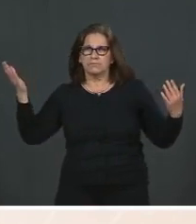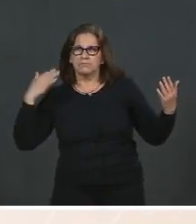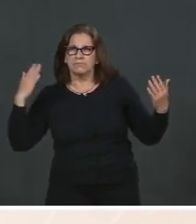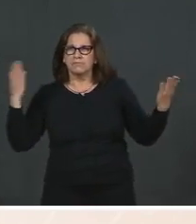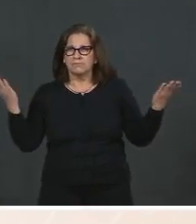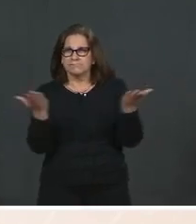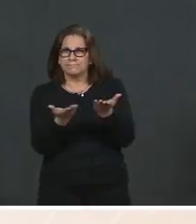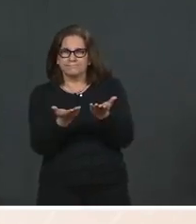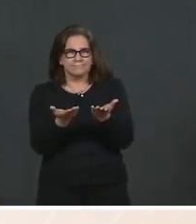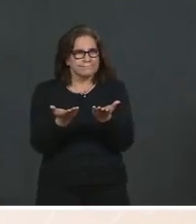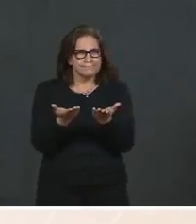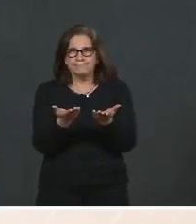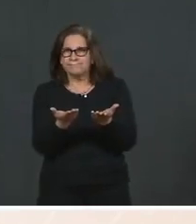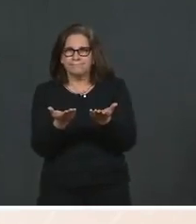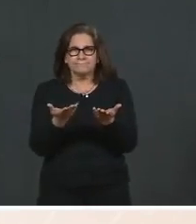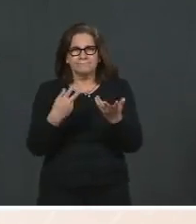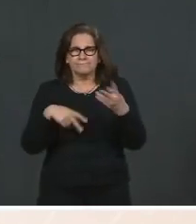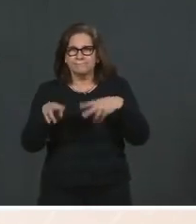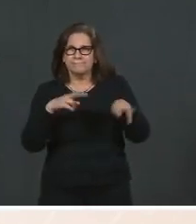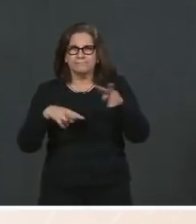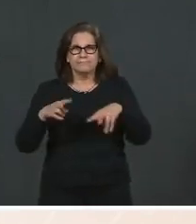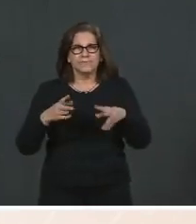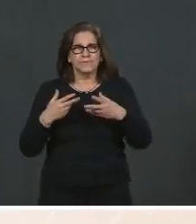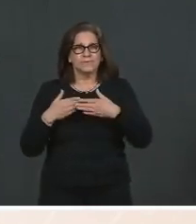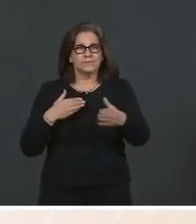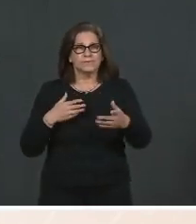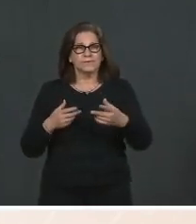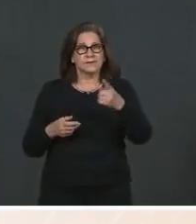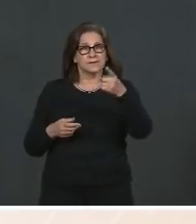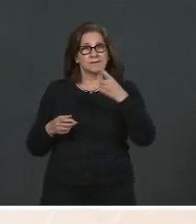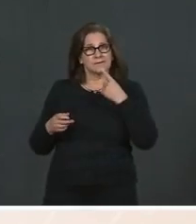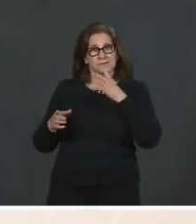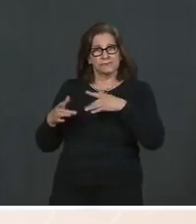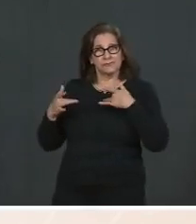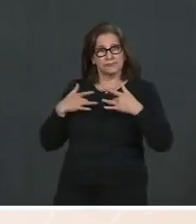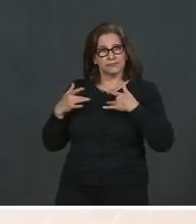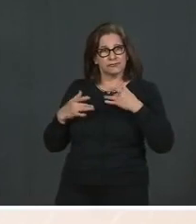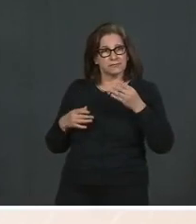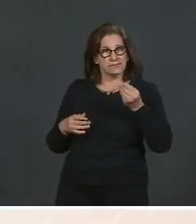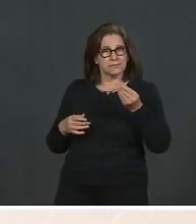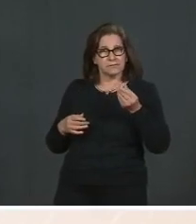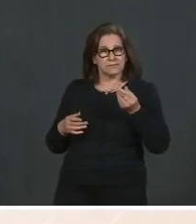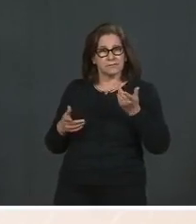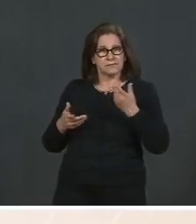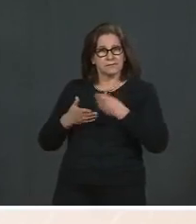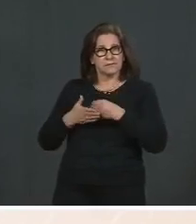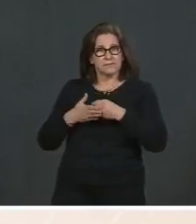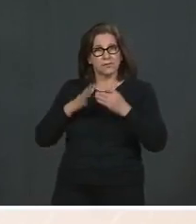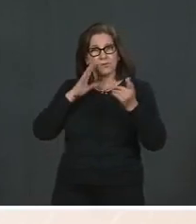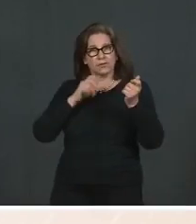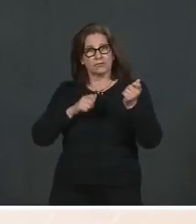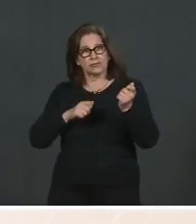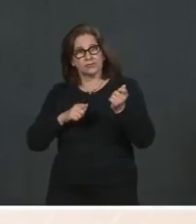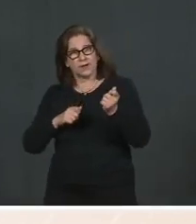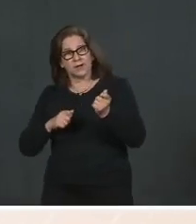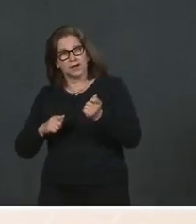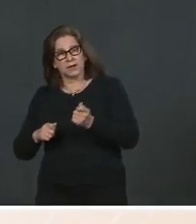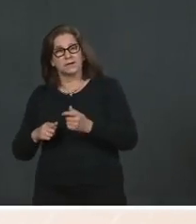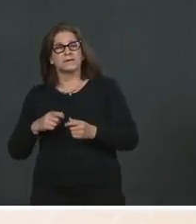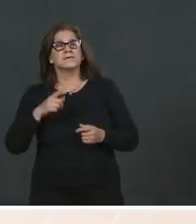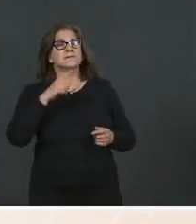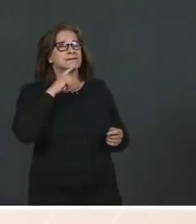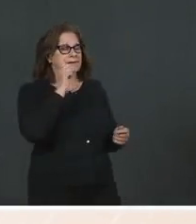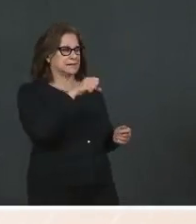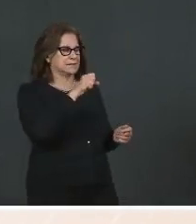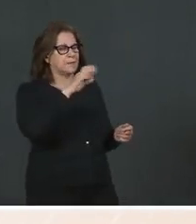on the economy, specifically by increasing the debt and deficit? Well, again, he's going to have a plan to pay for it. I'm sure that if there are